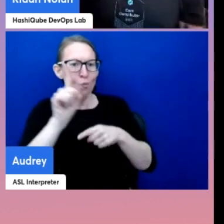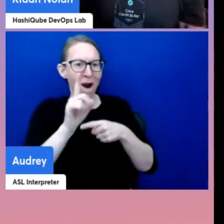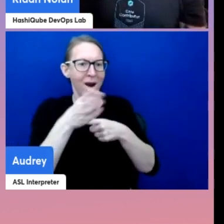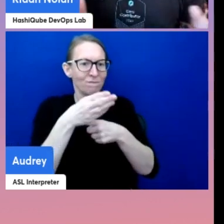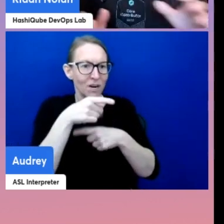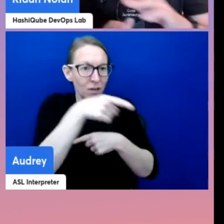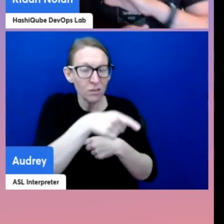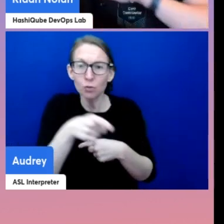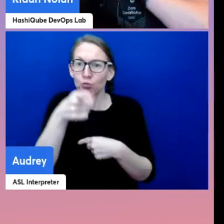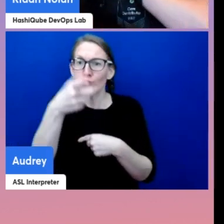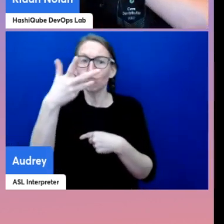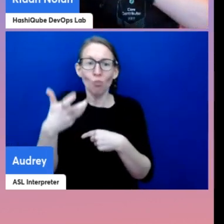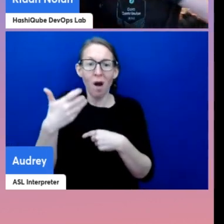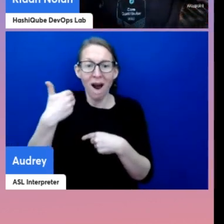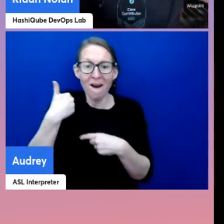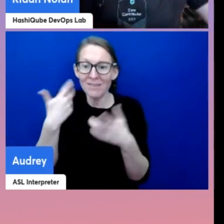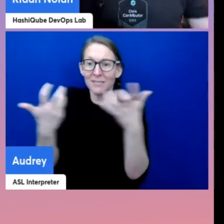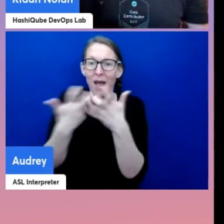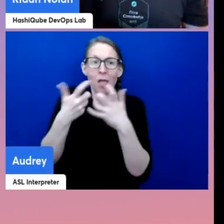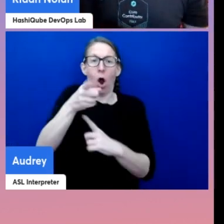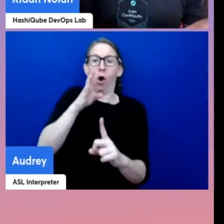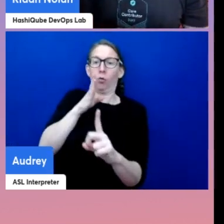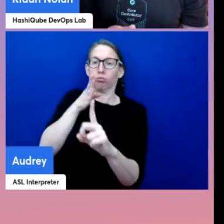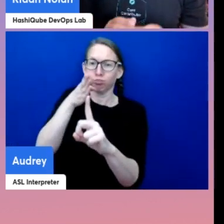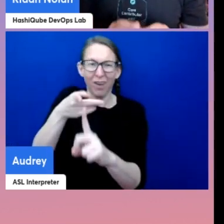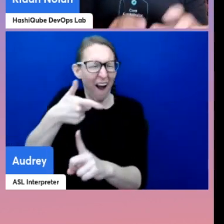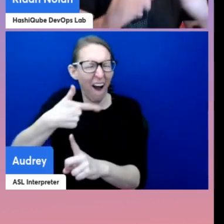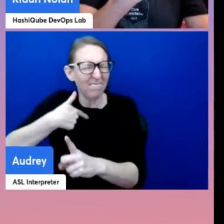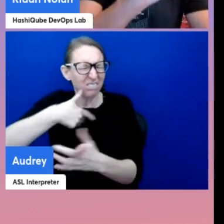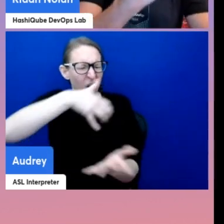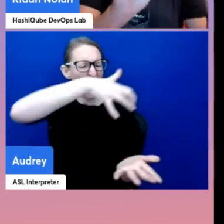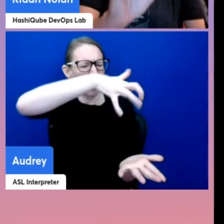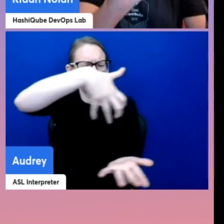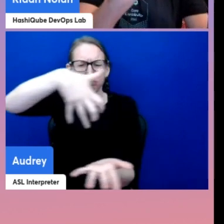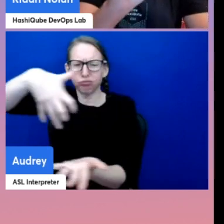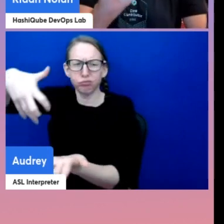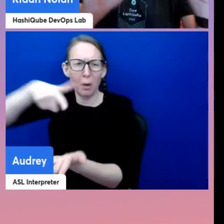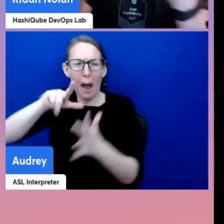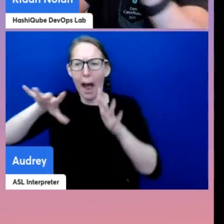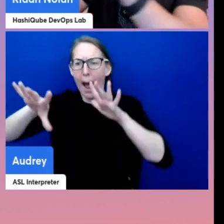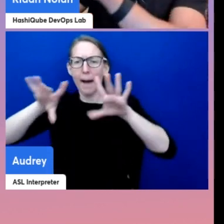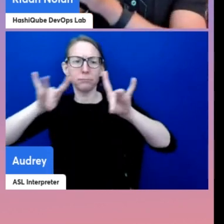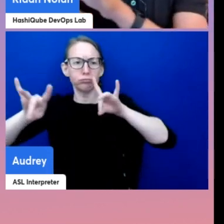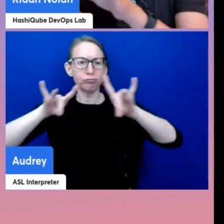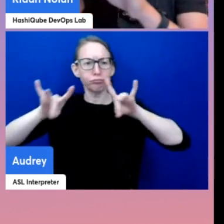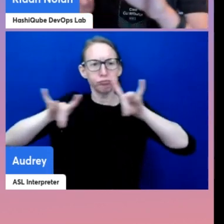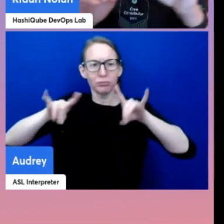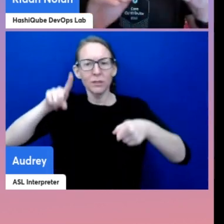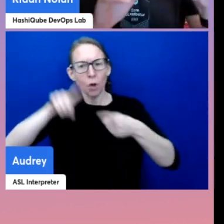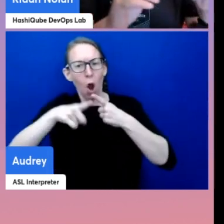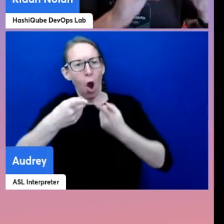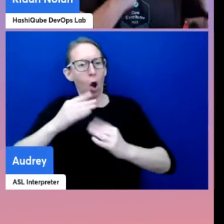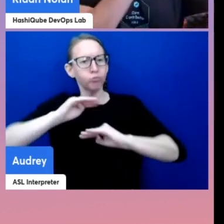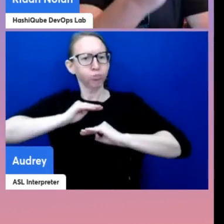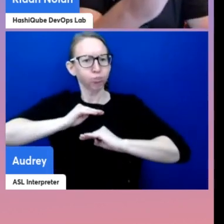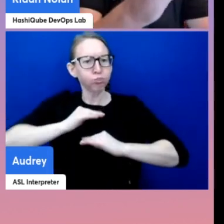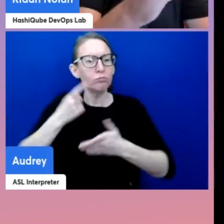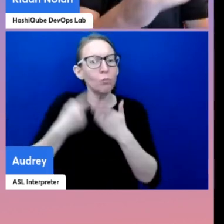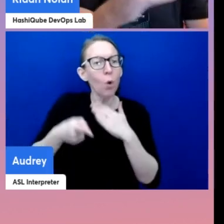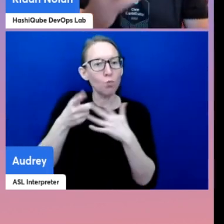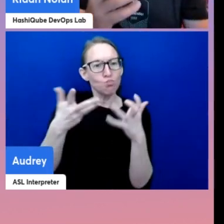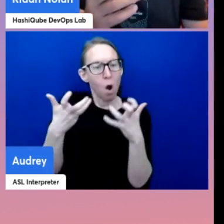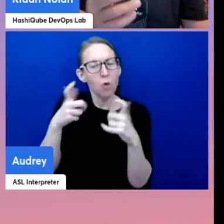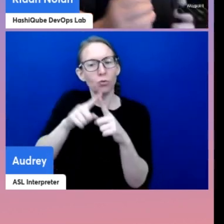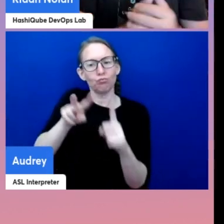If you want to have salad, this is a buffet, and you can completely just pick and choose and cherry pick what you want to use in